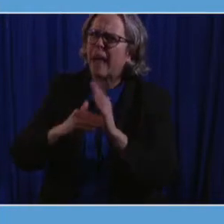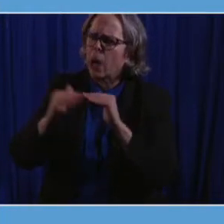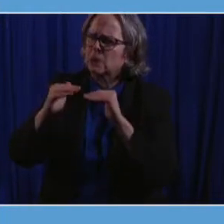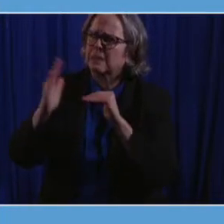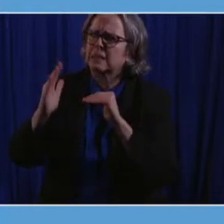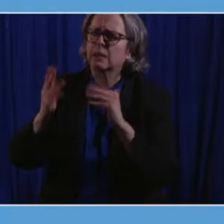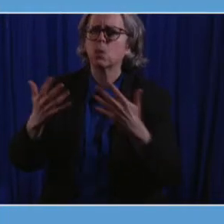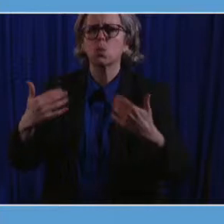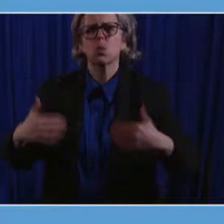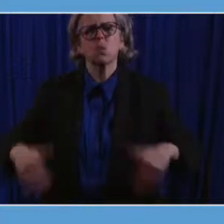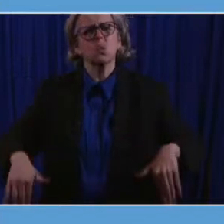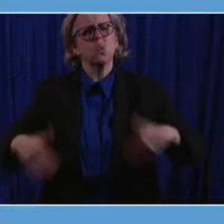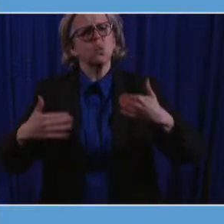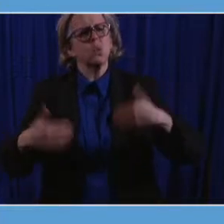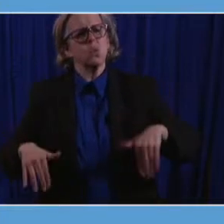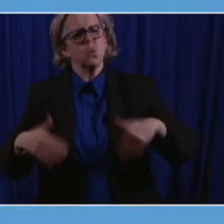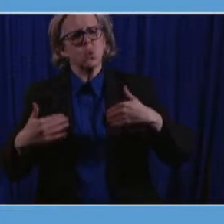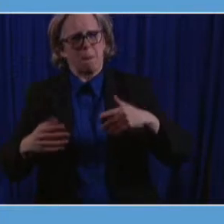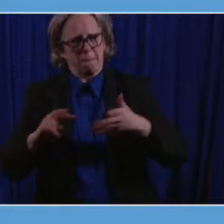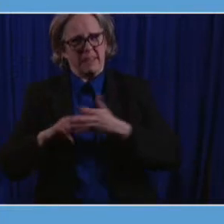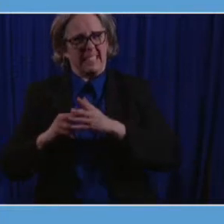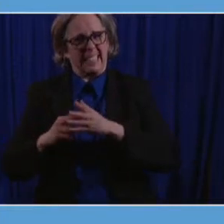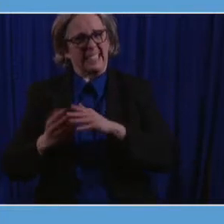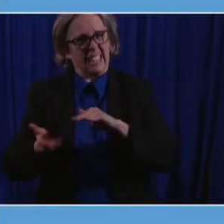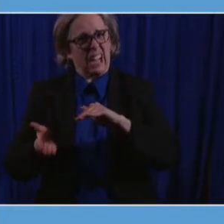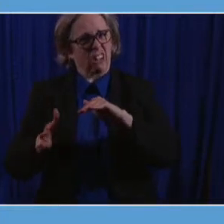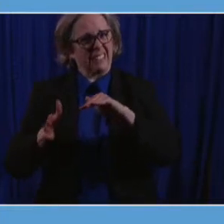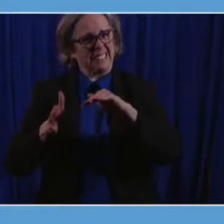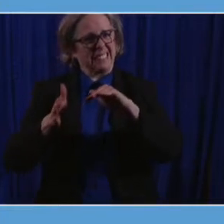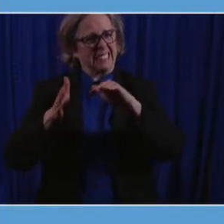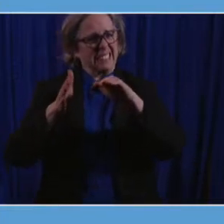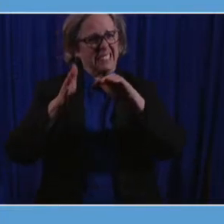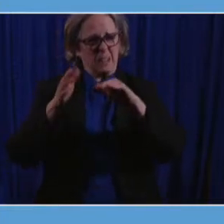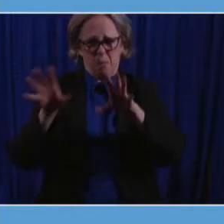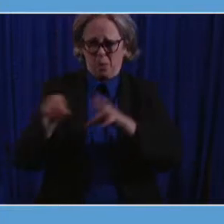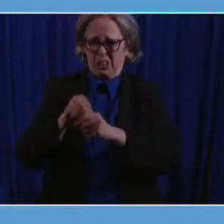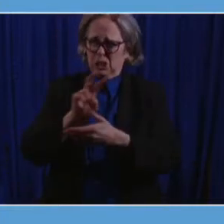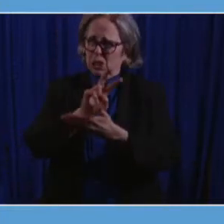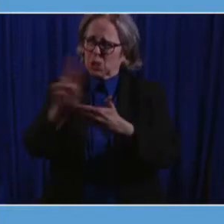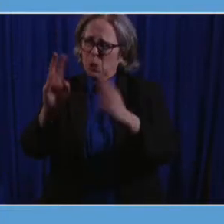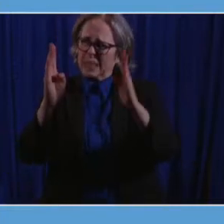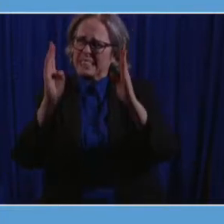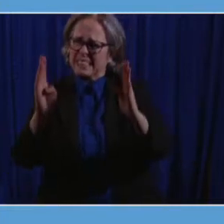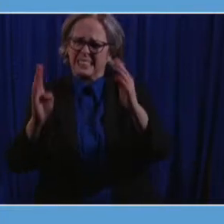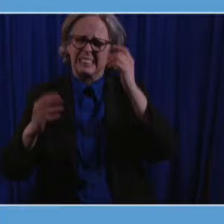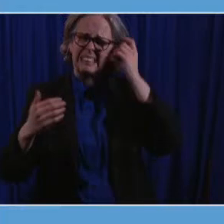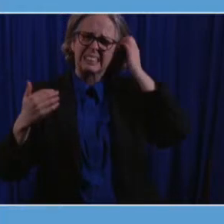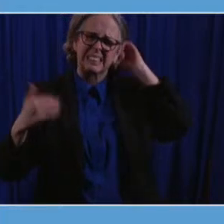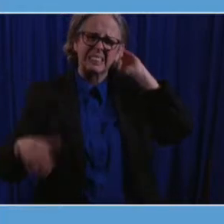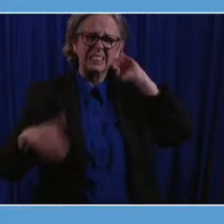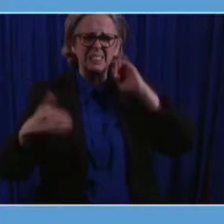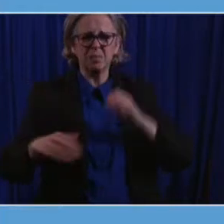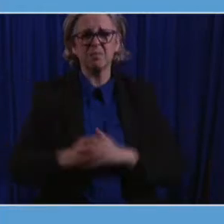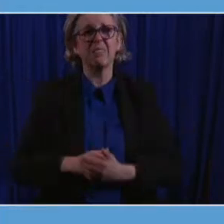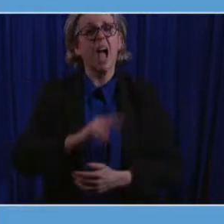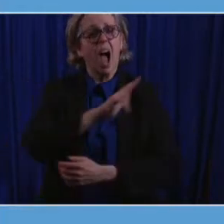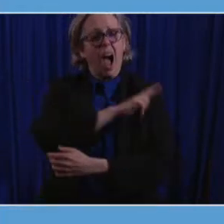up significantly in the last few weeks, so at a high level. Our hospitalizations